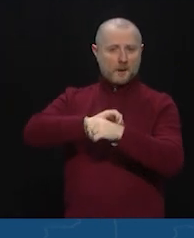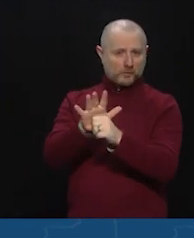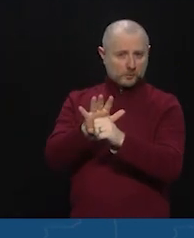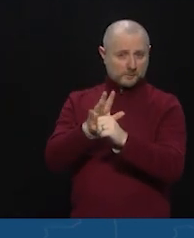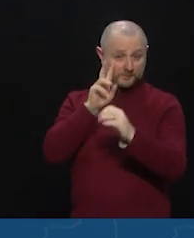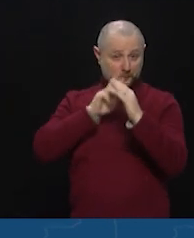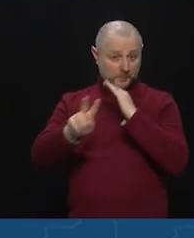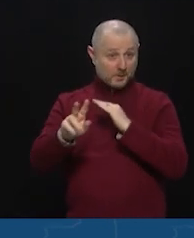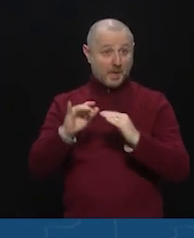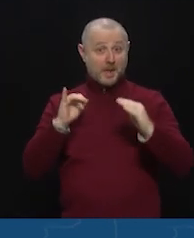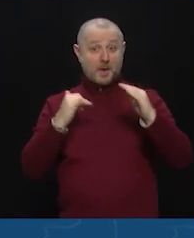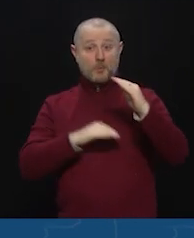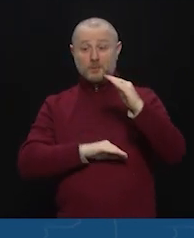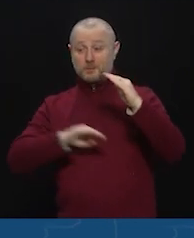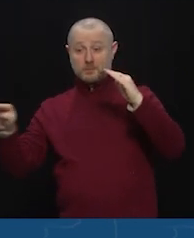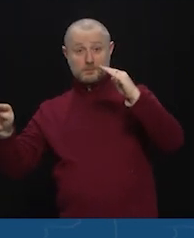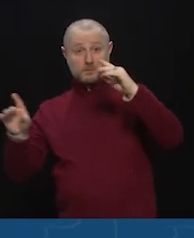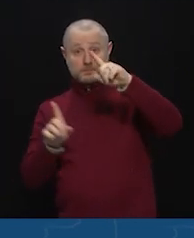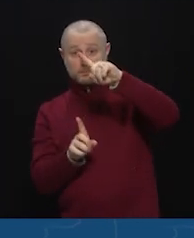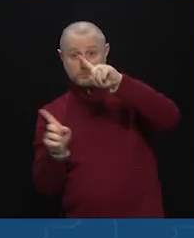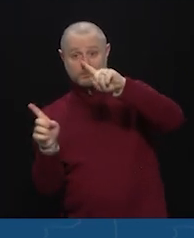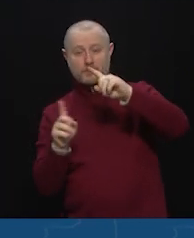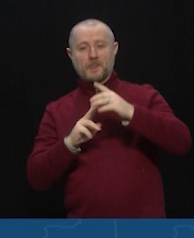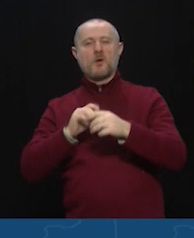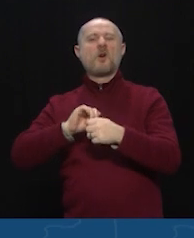yellow line was the projection